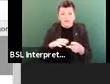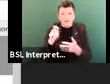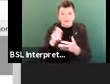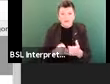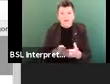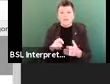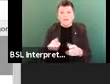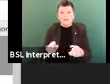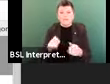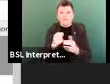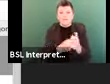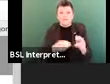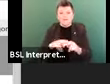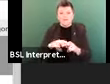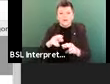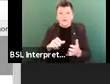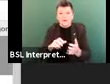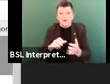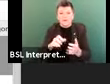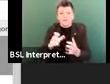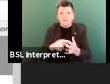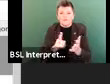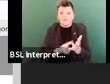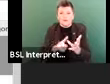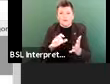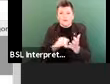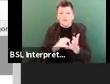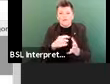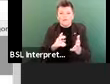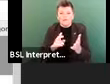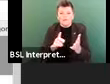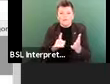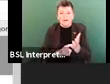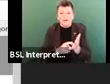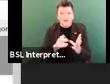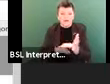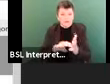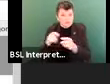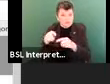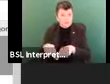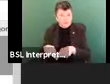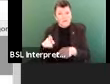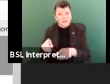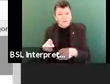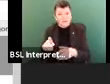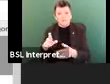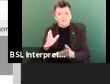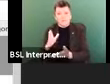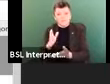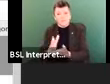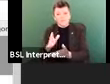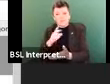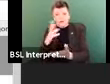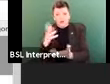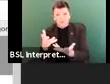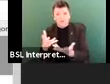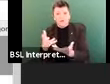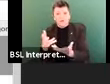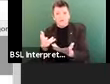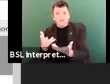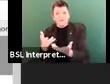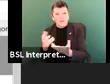here, and sure she will be glad to take the helm during the Q&A